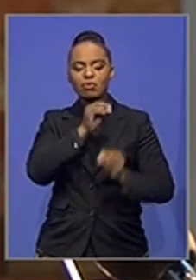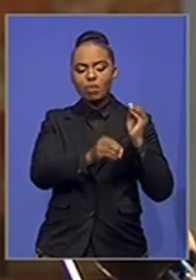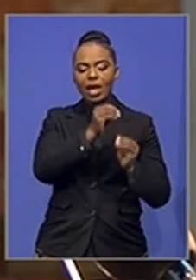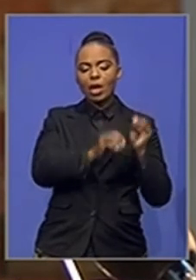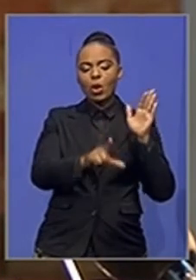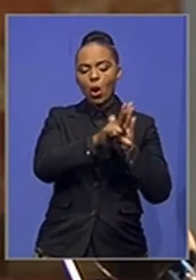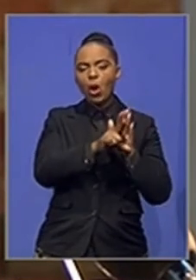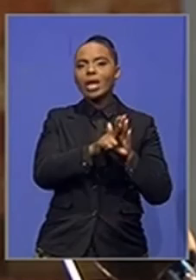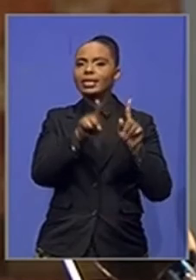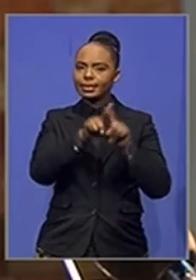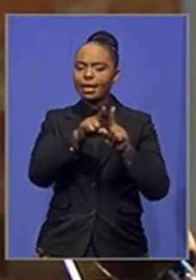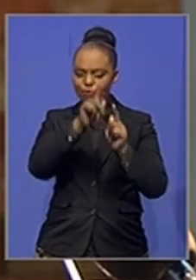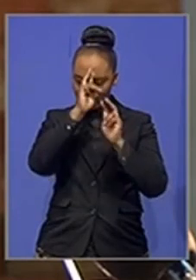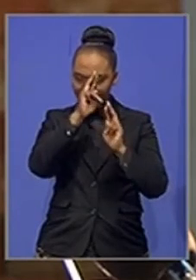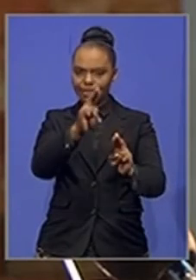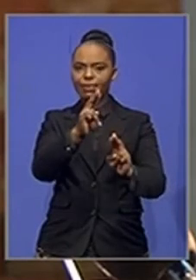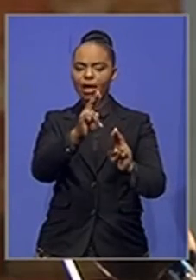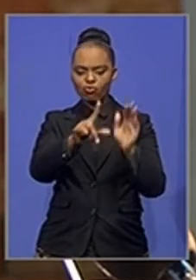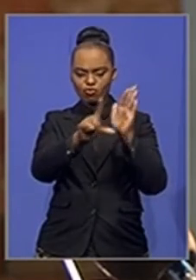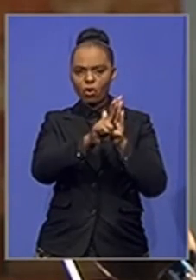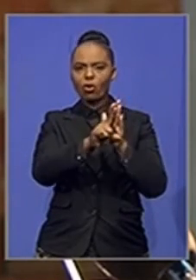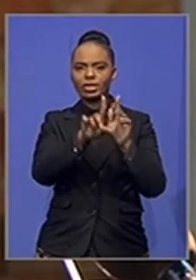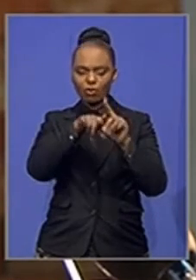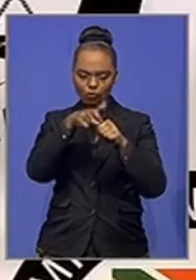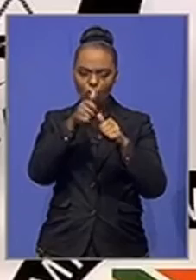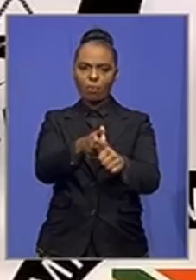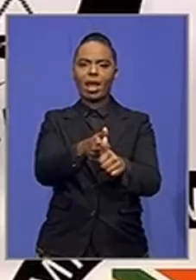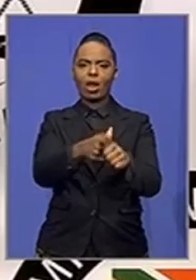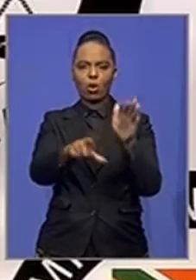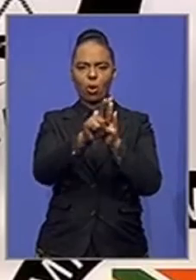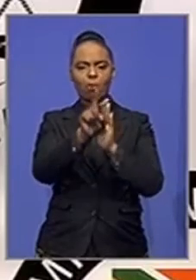are bound to respect and comply with those laws.